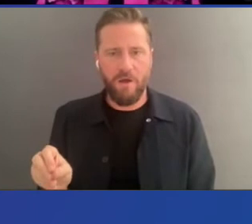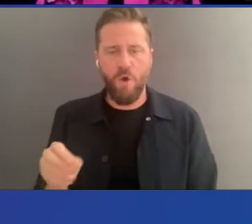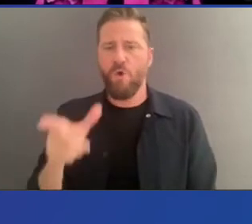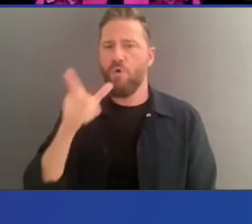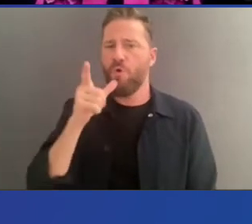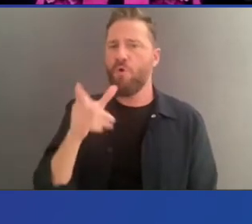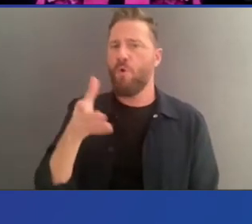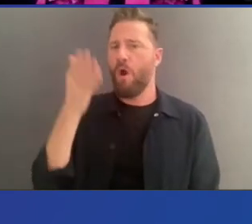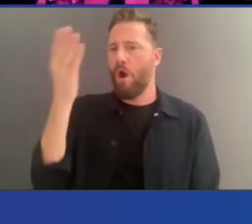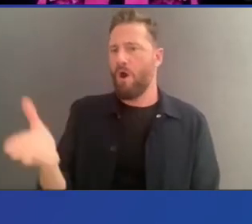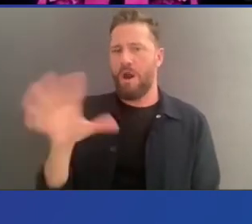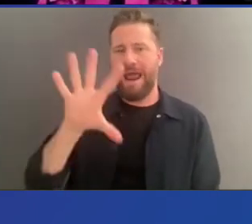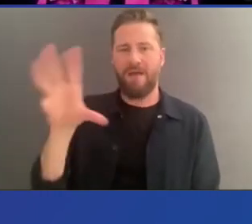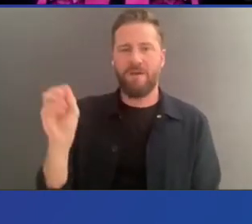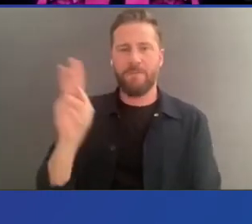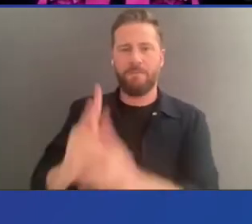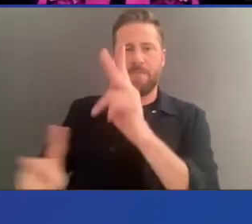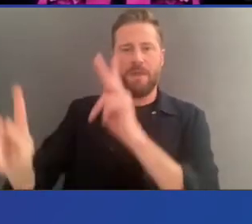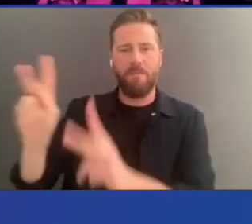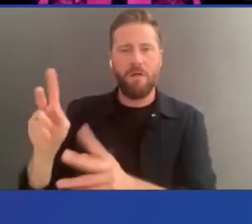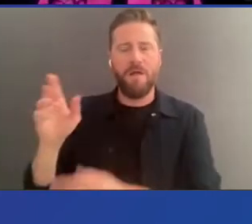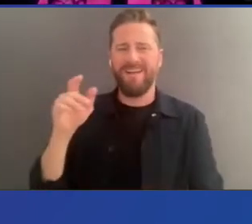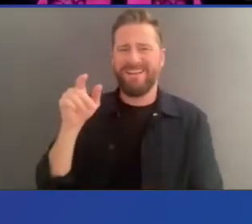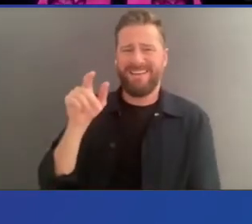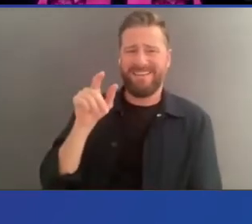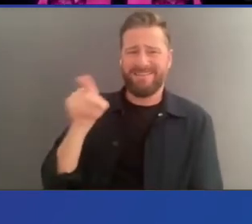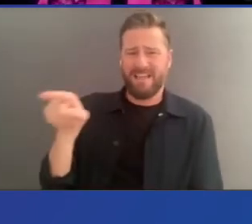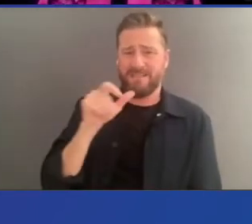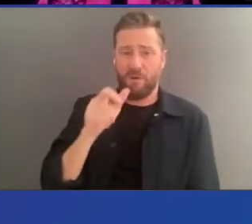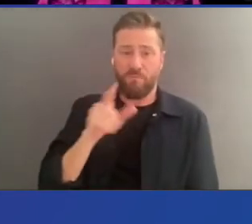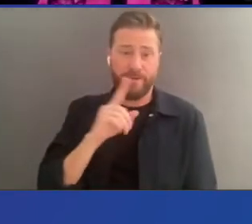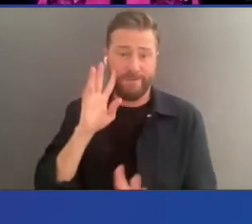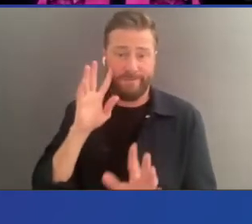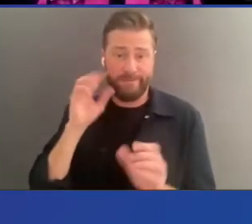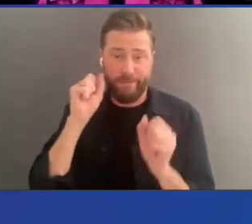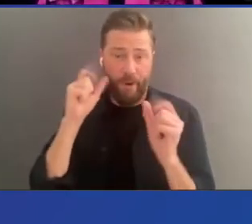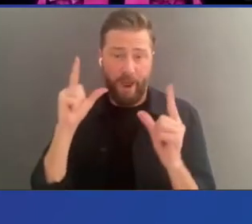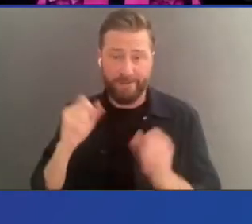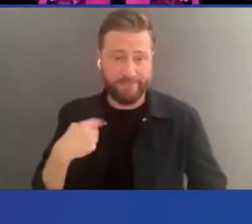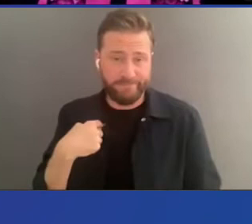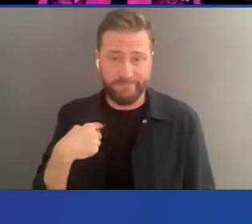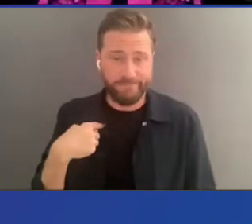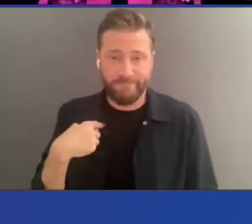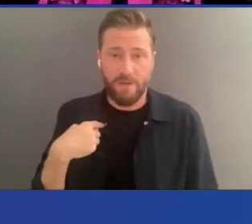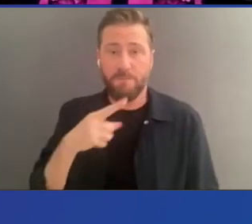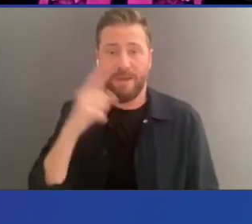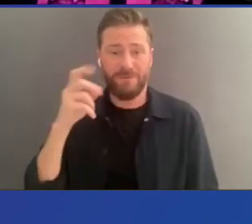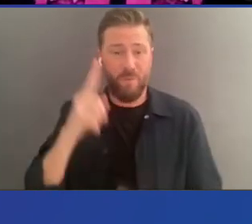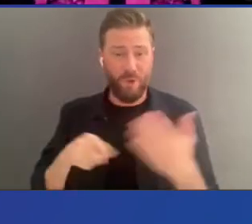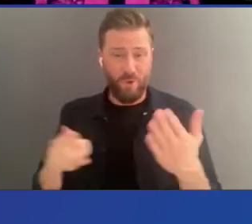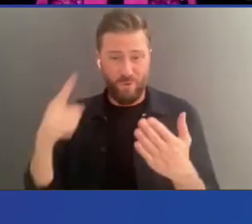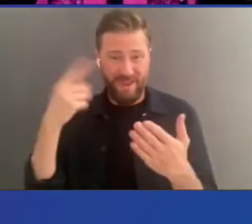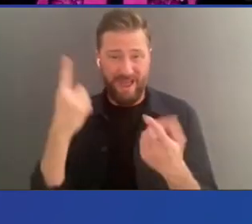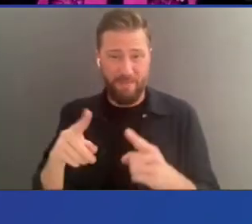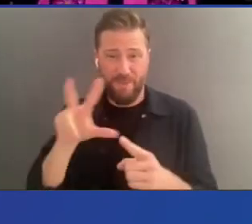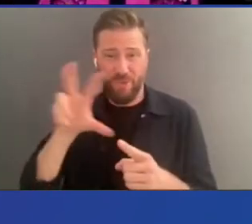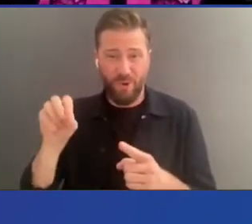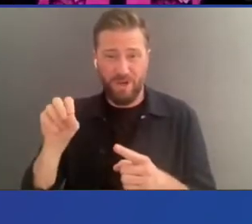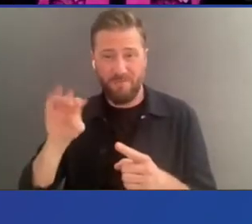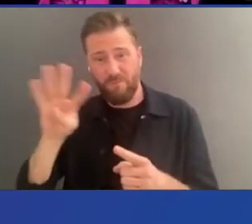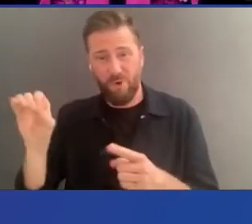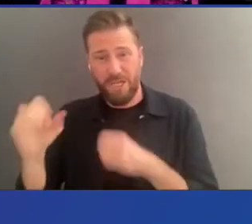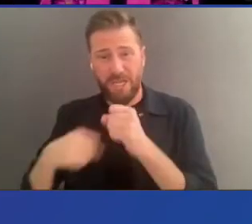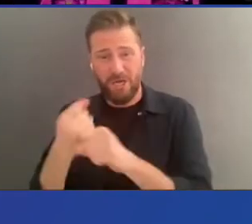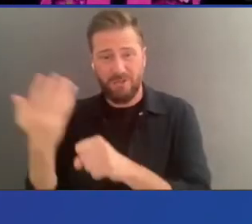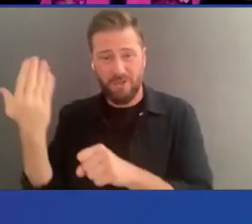are African people. But it's not really that shocking, because what you think might have happened 30, 40 years ago,